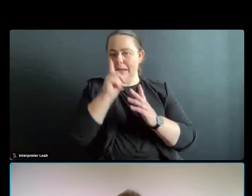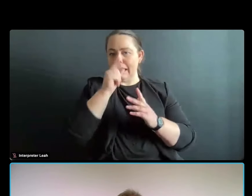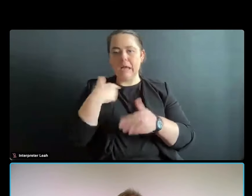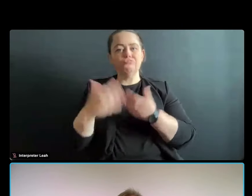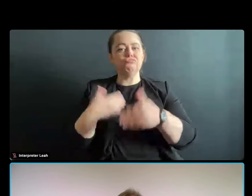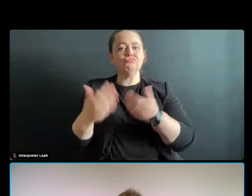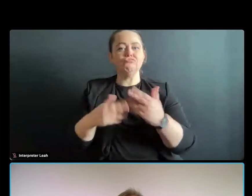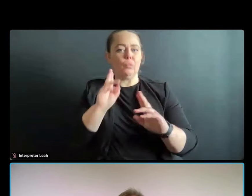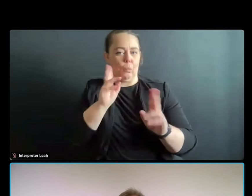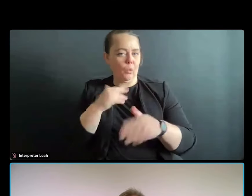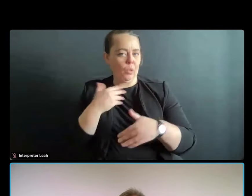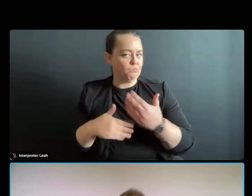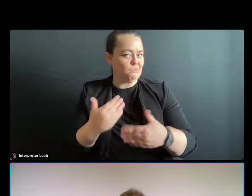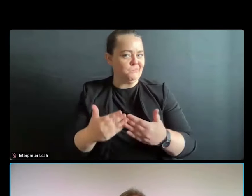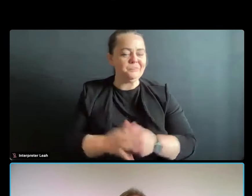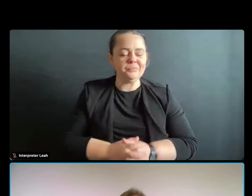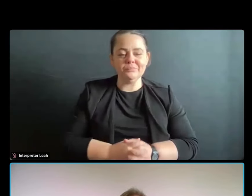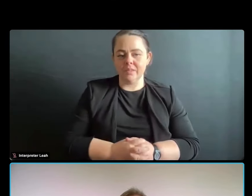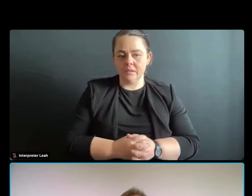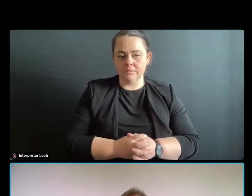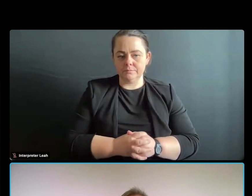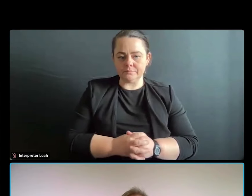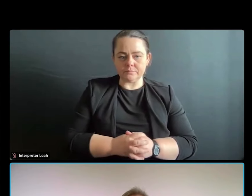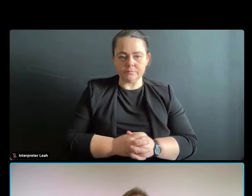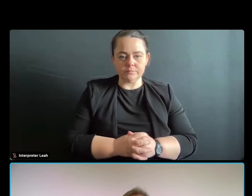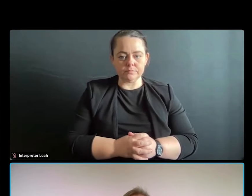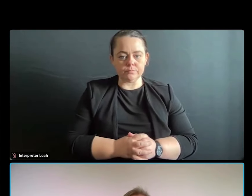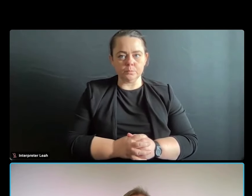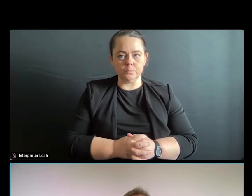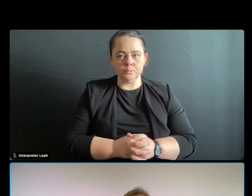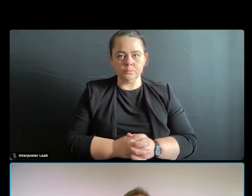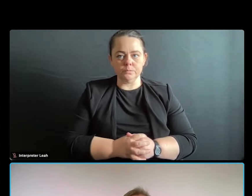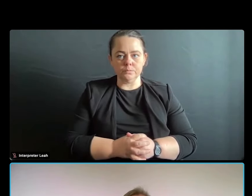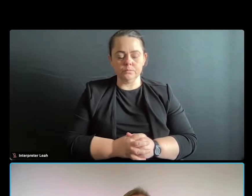briefly about our approach to